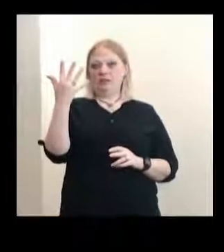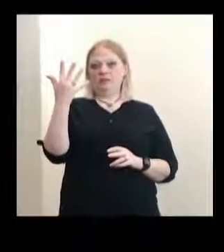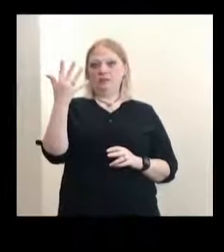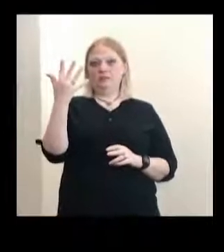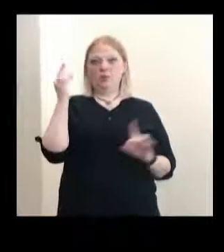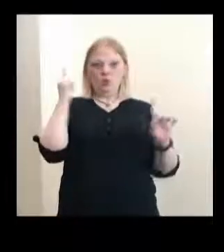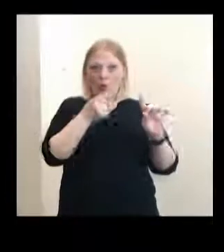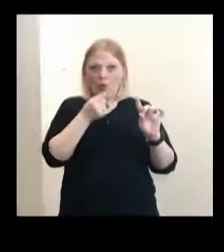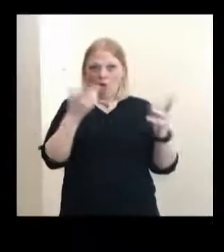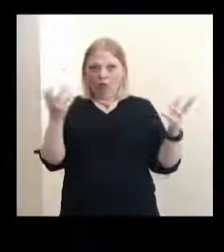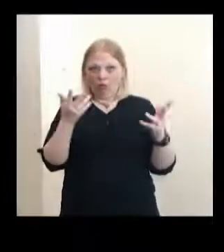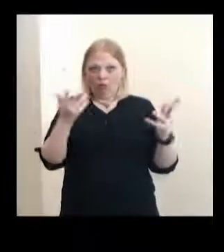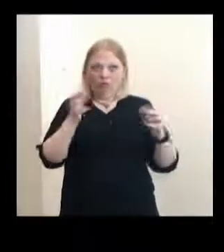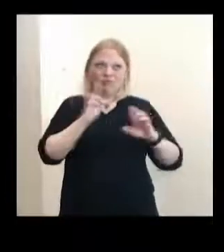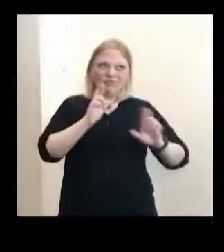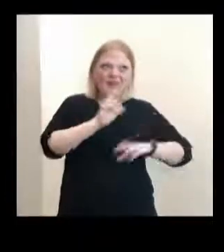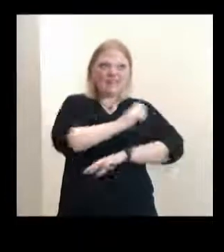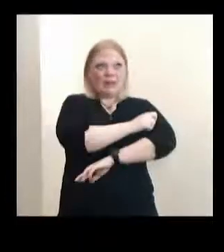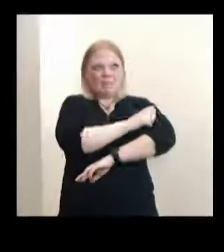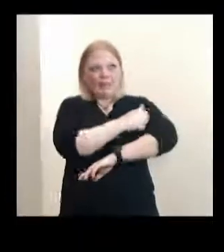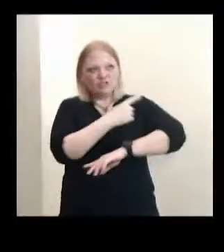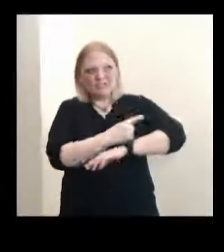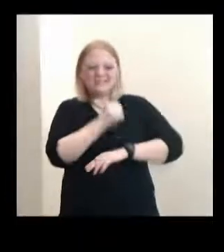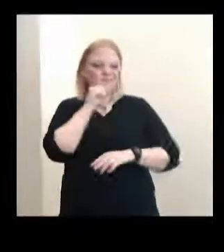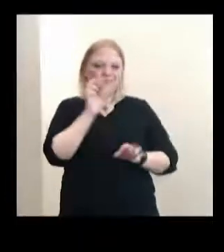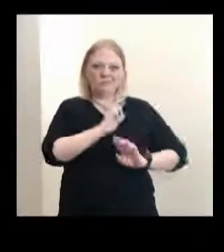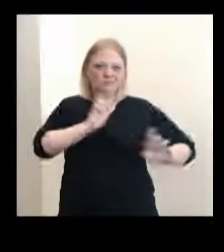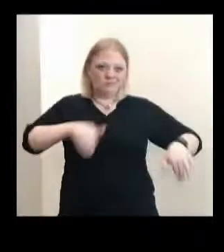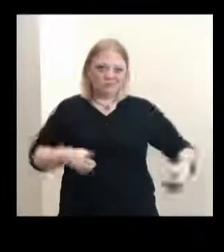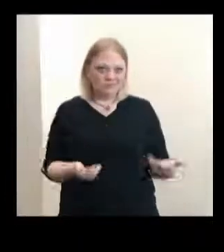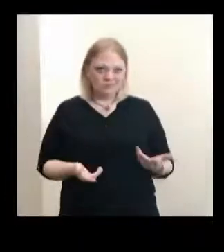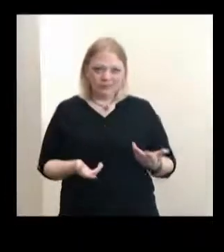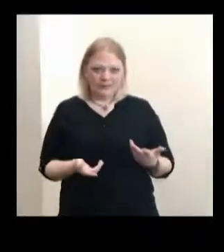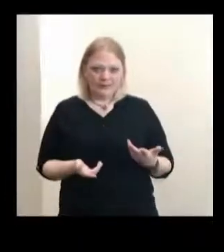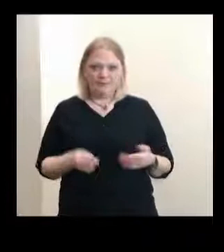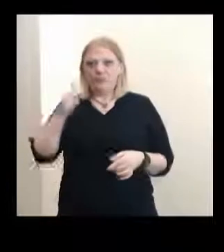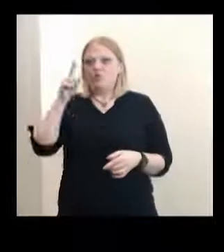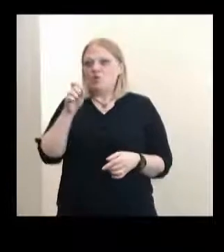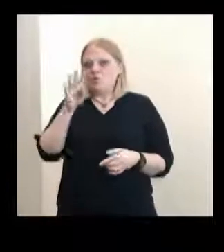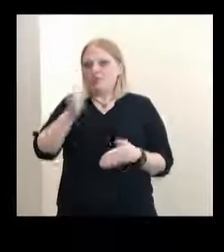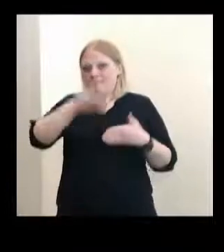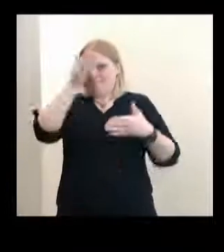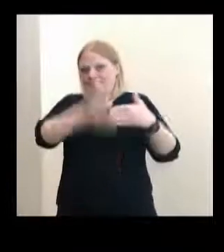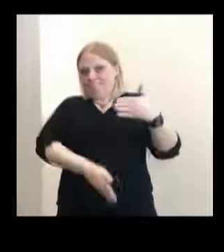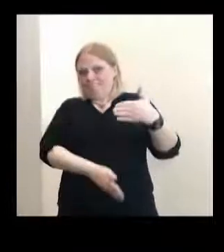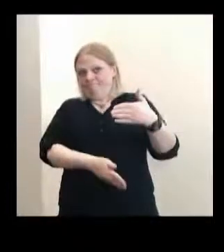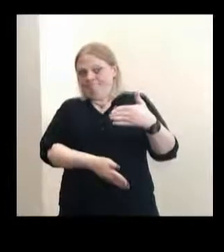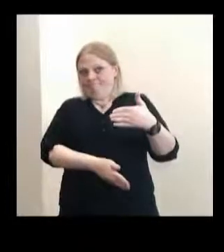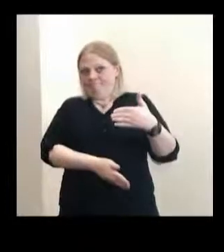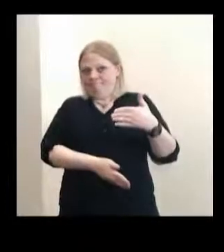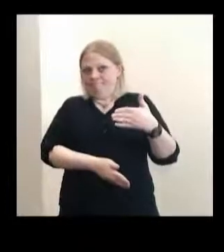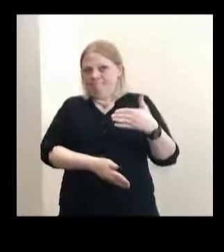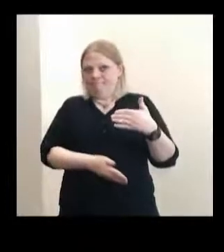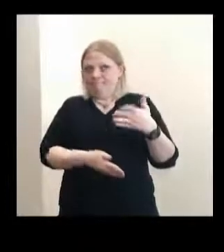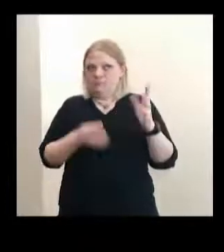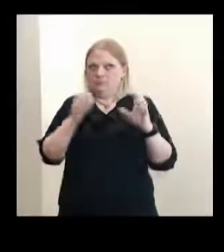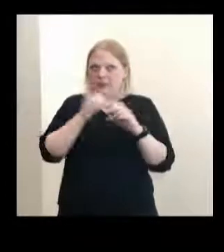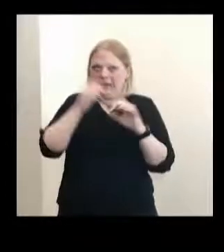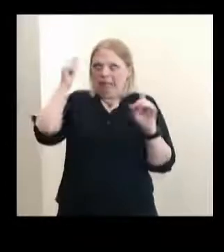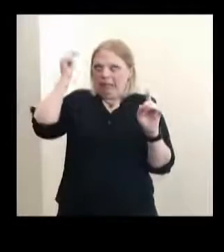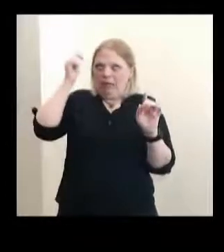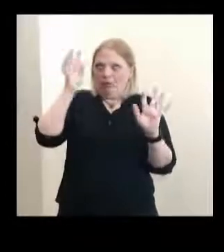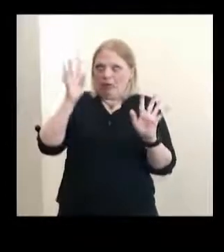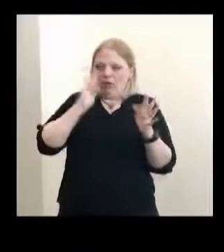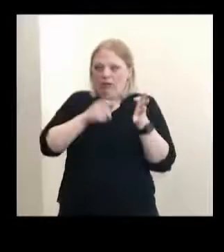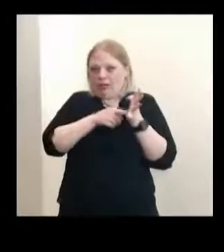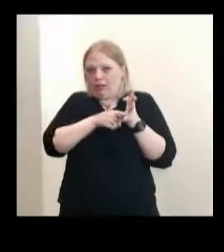The goal was to have it ready by St. Patrick's Day. It wasn't ready by St. Patrick's Day. It should be completed in theory by the end of this month,